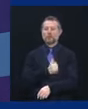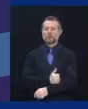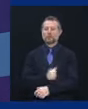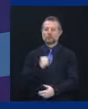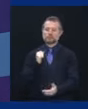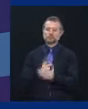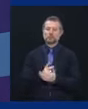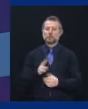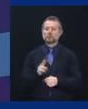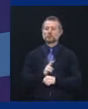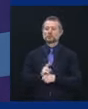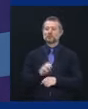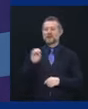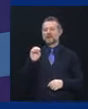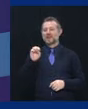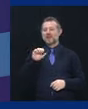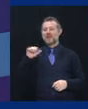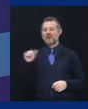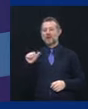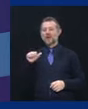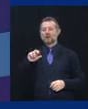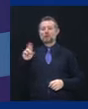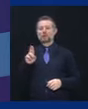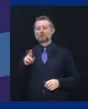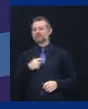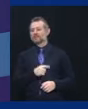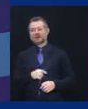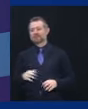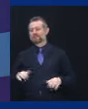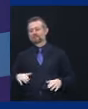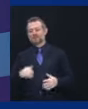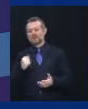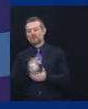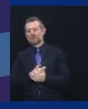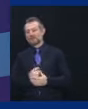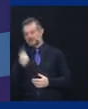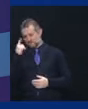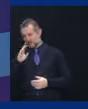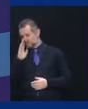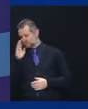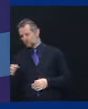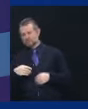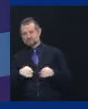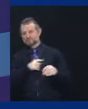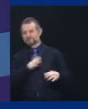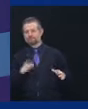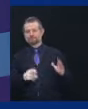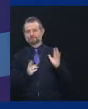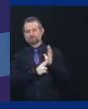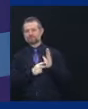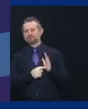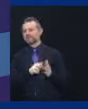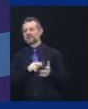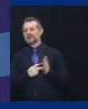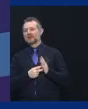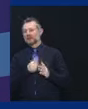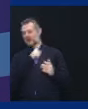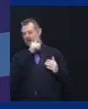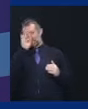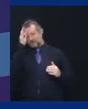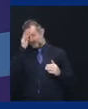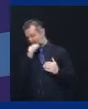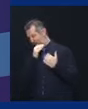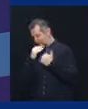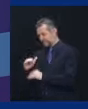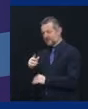not licensed to sell. It's a very limited federal approval. So states